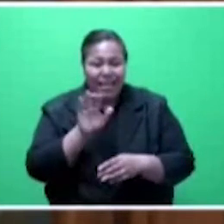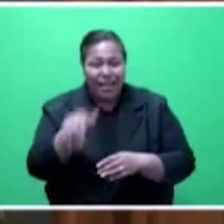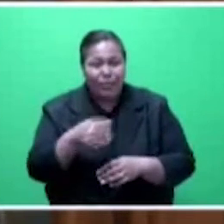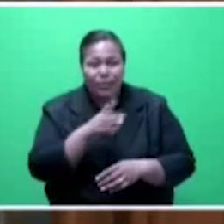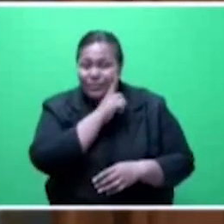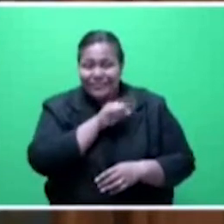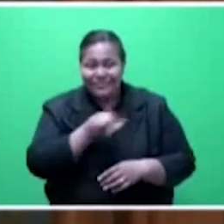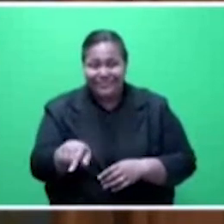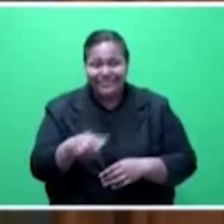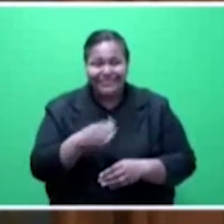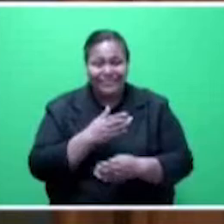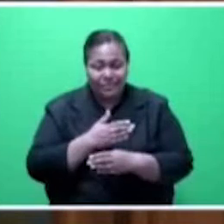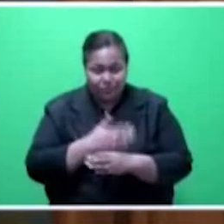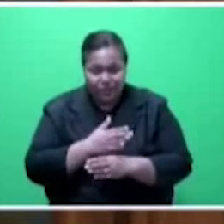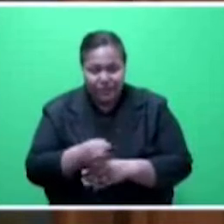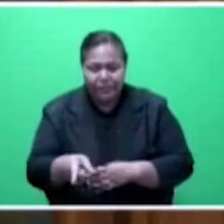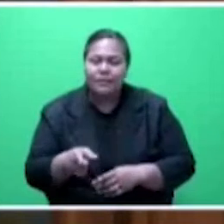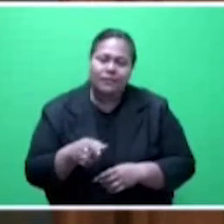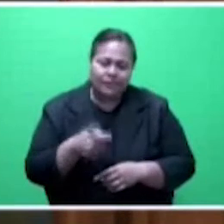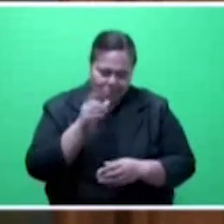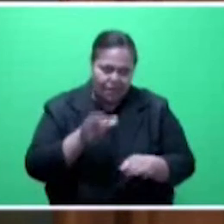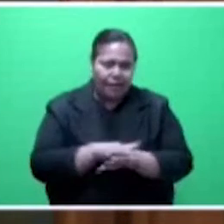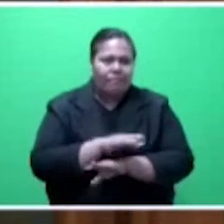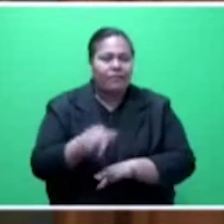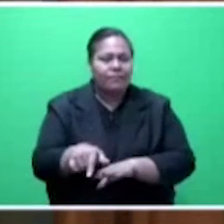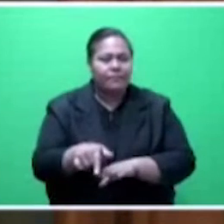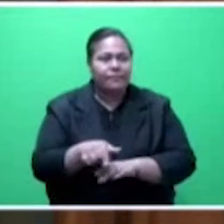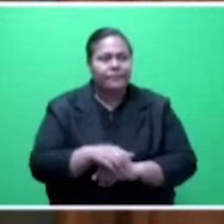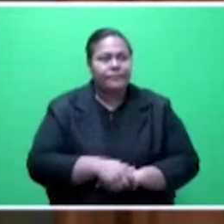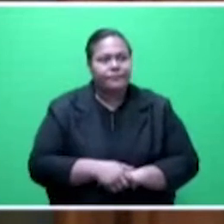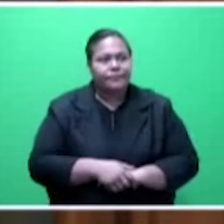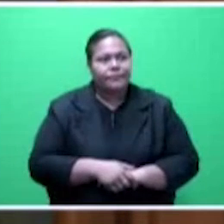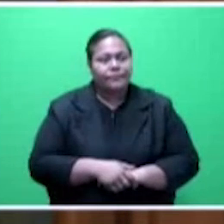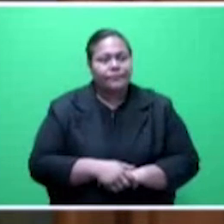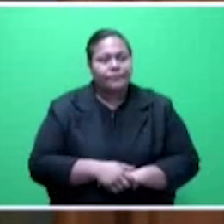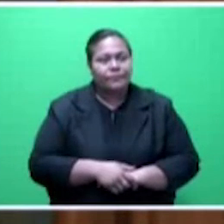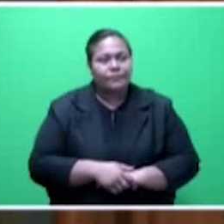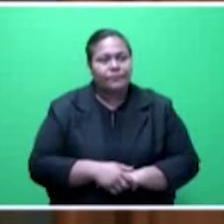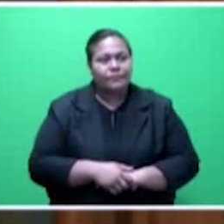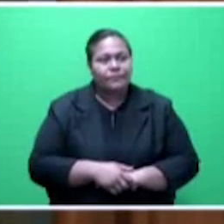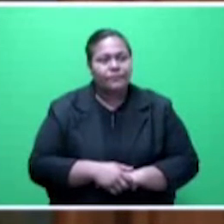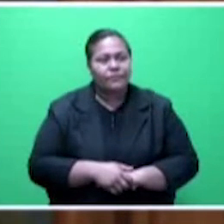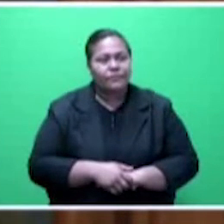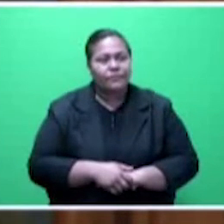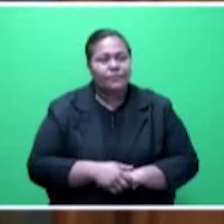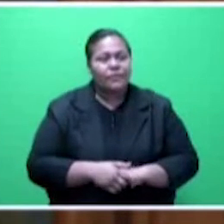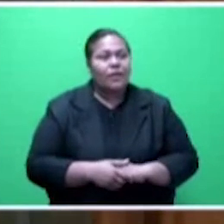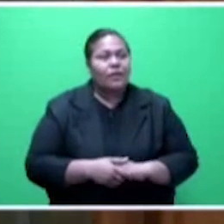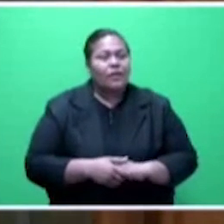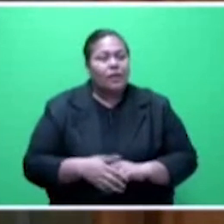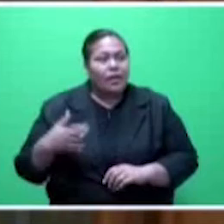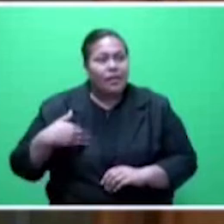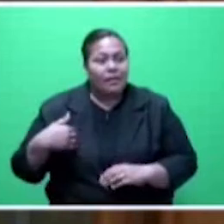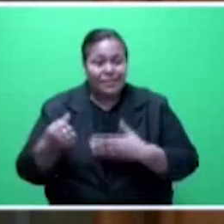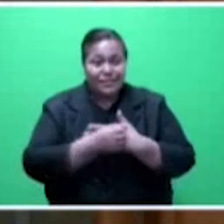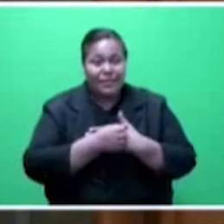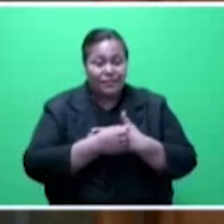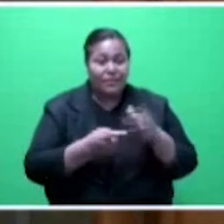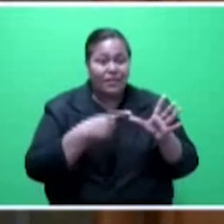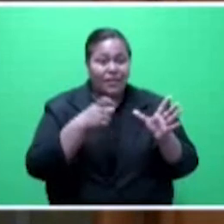the recommendation 3. I wish to add that the Health and Safety at Work Administration